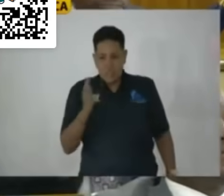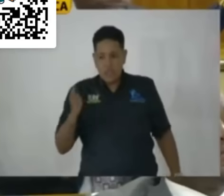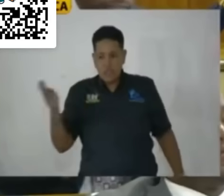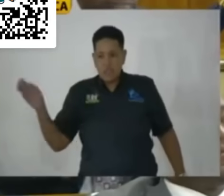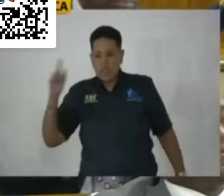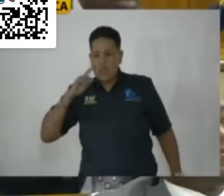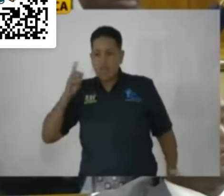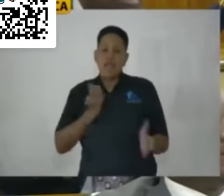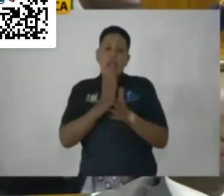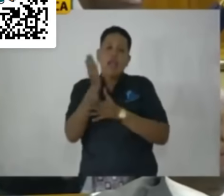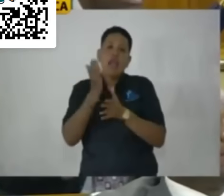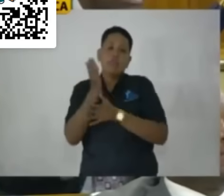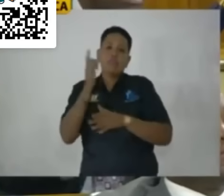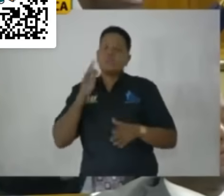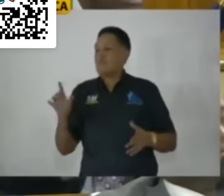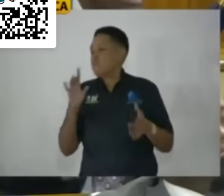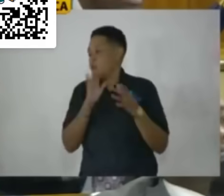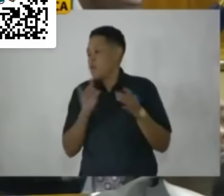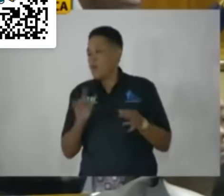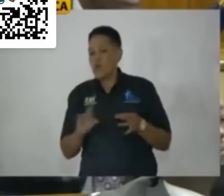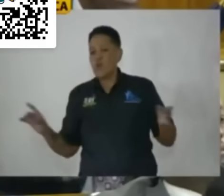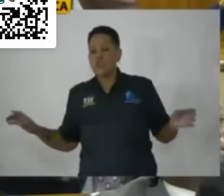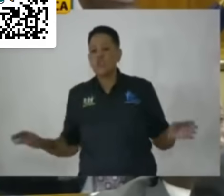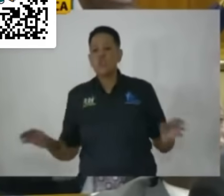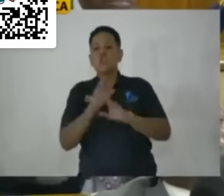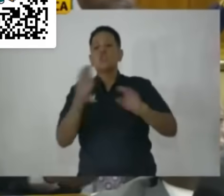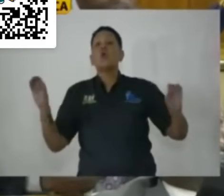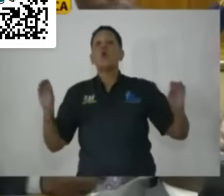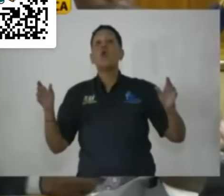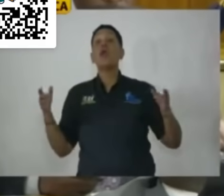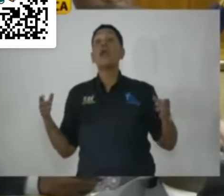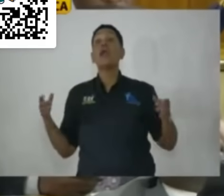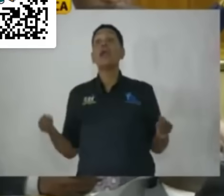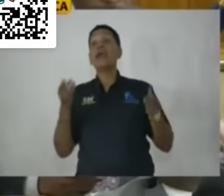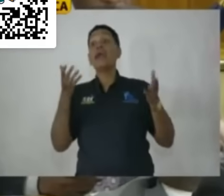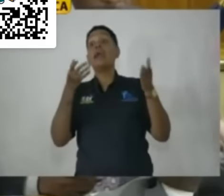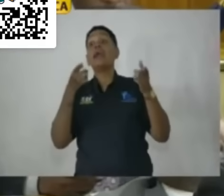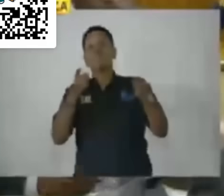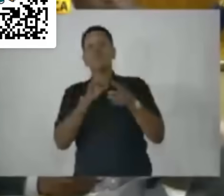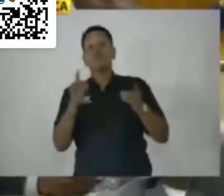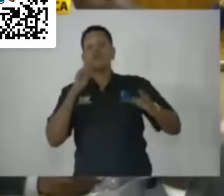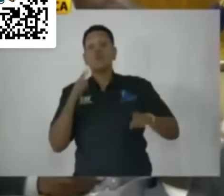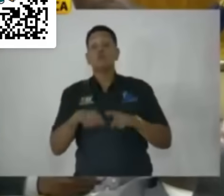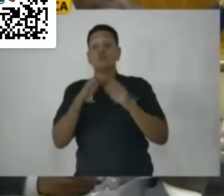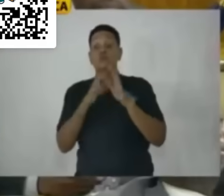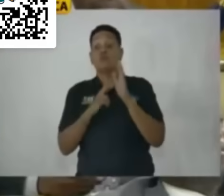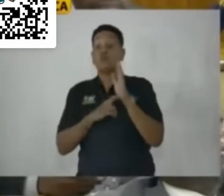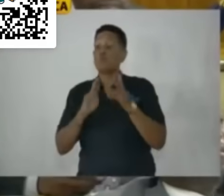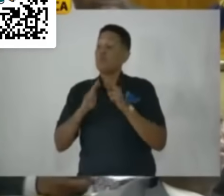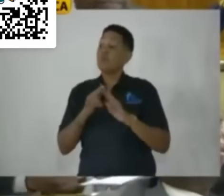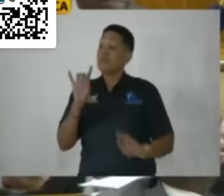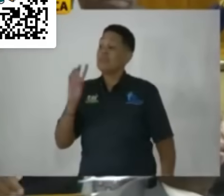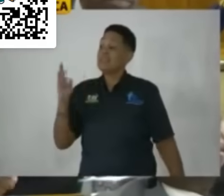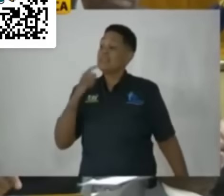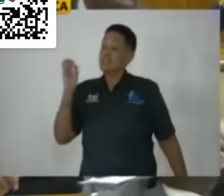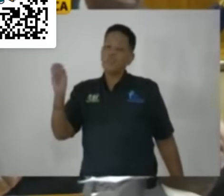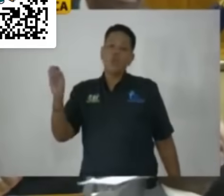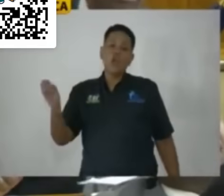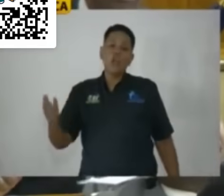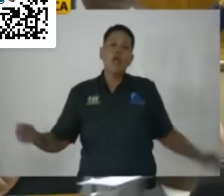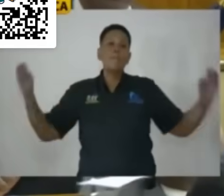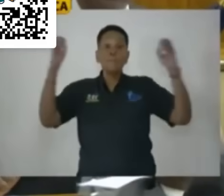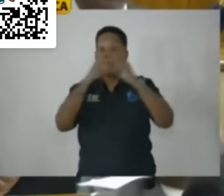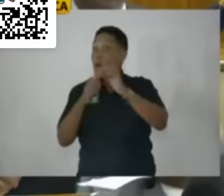the elements of the motion. There was no invocation of the suspension of standing orders. And